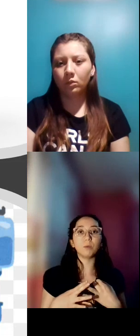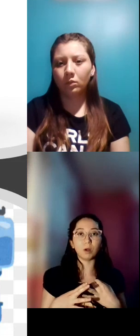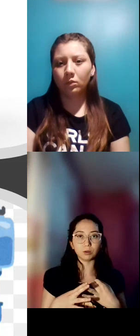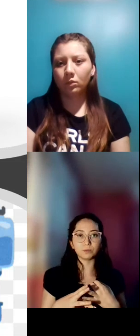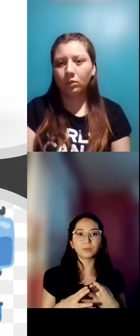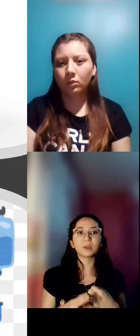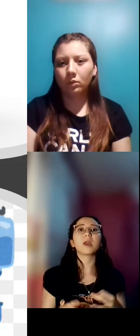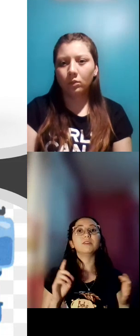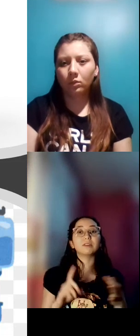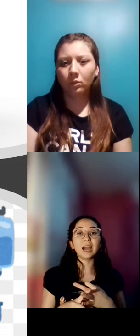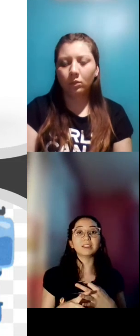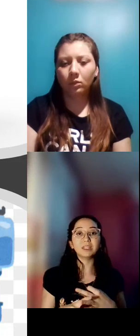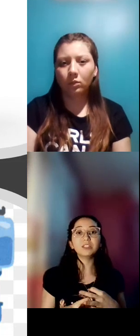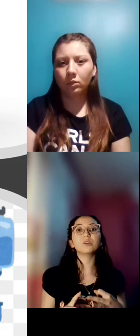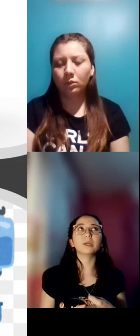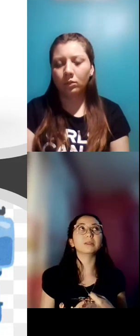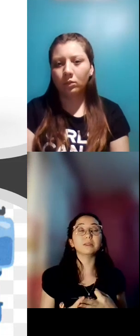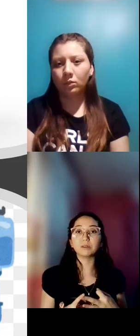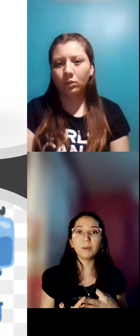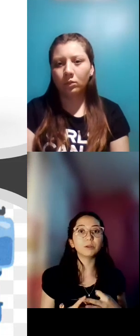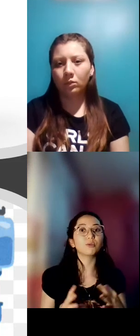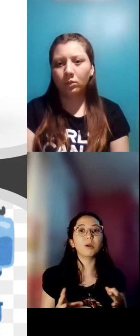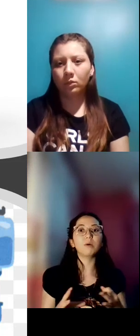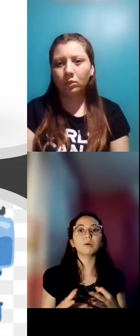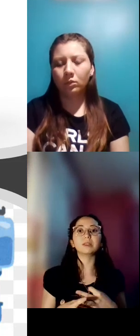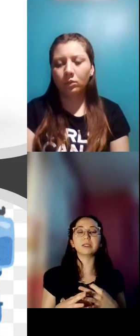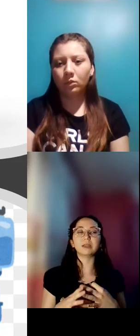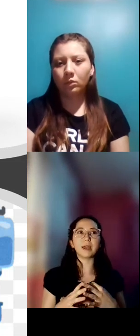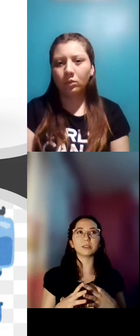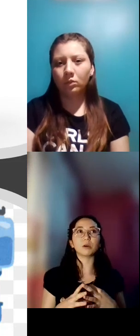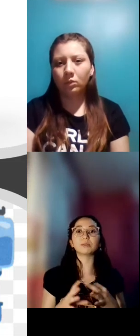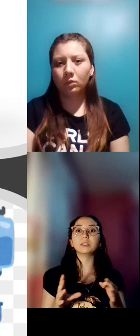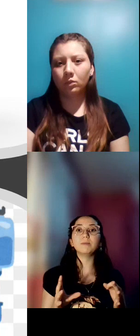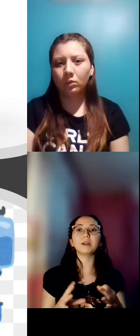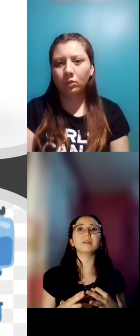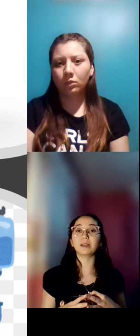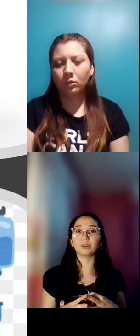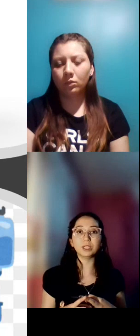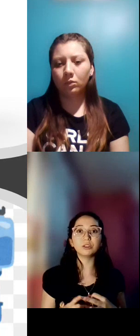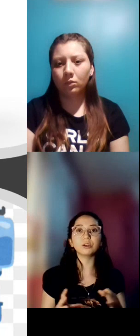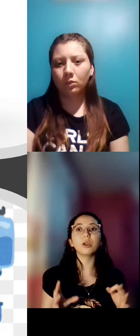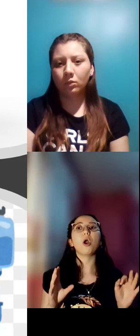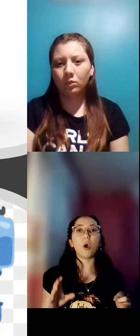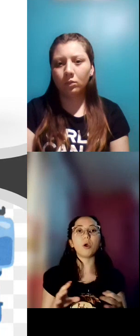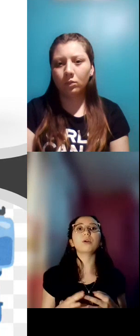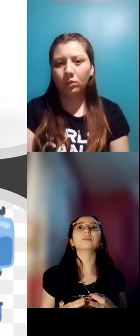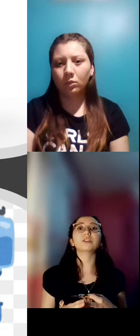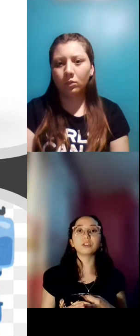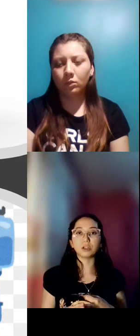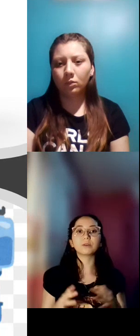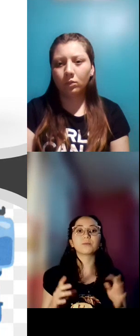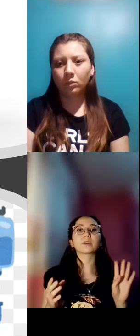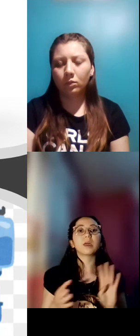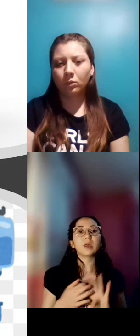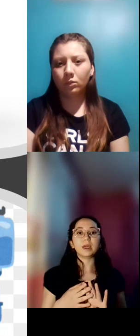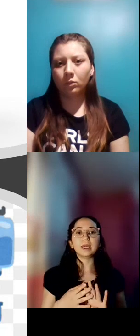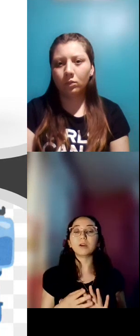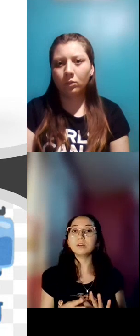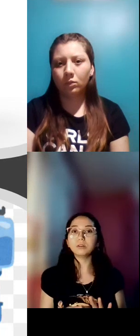in stool volume. Rehydration with intravenous fluid in case of severe dehydration or